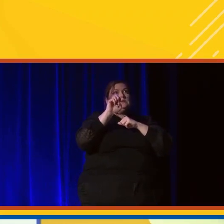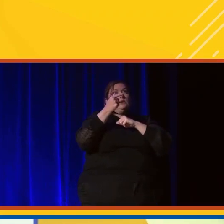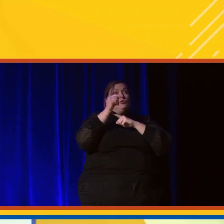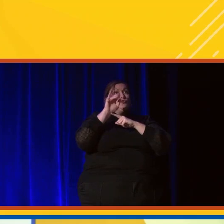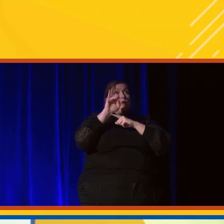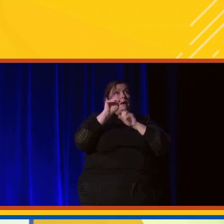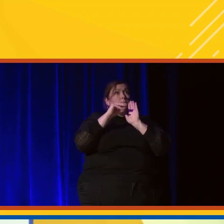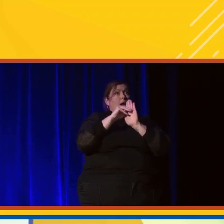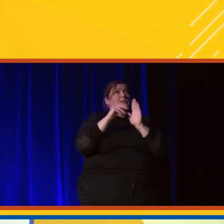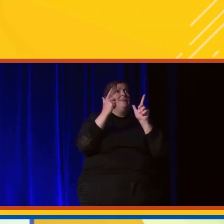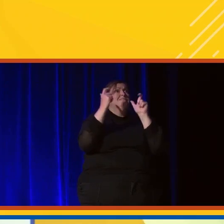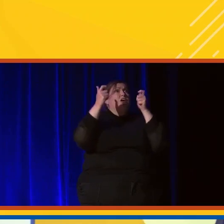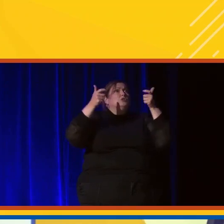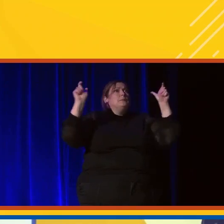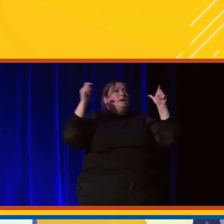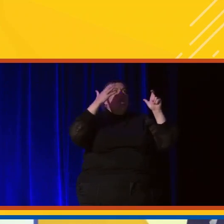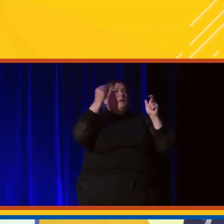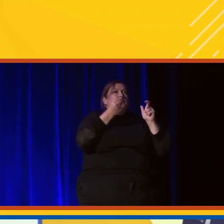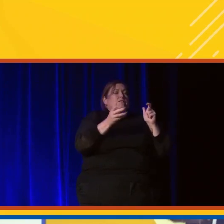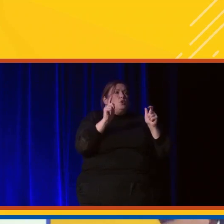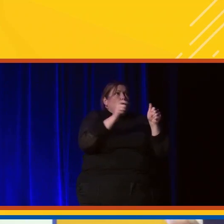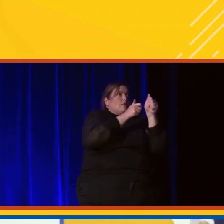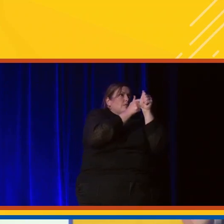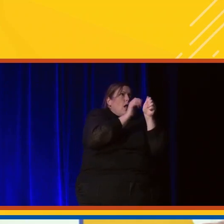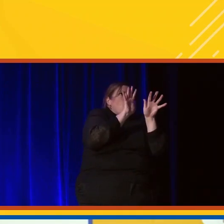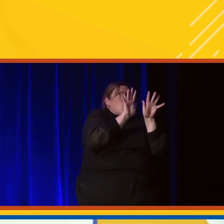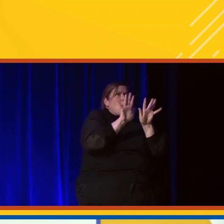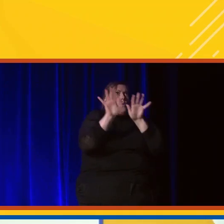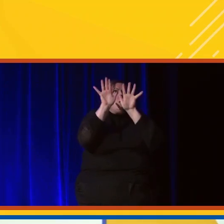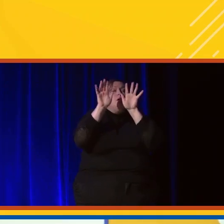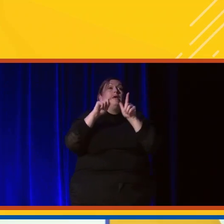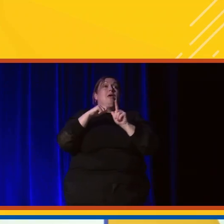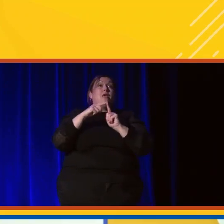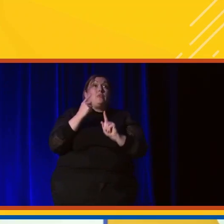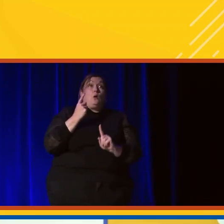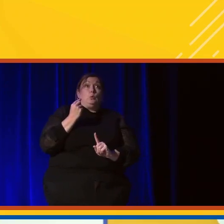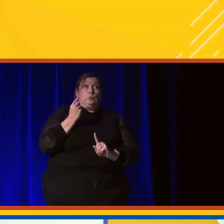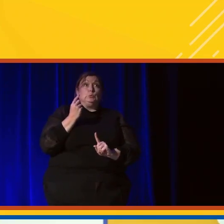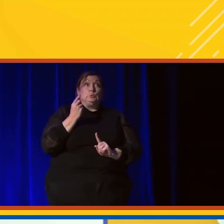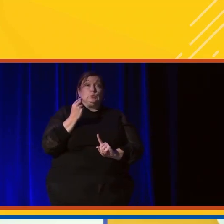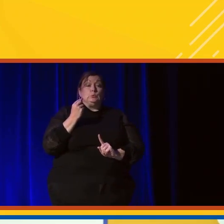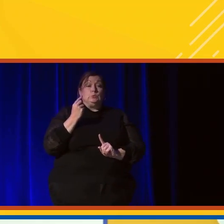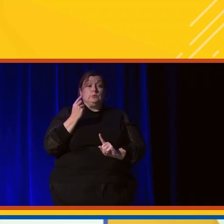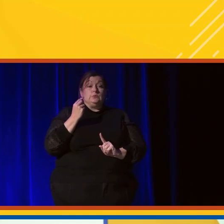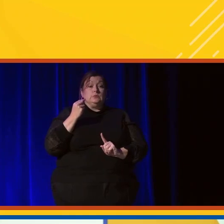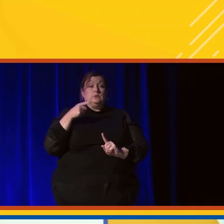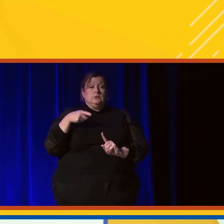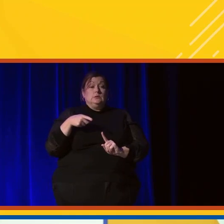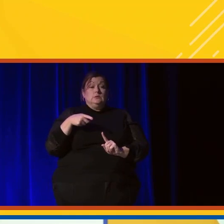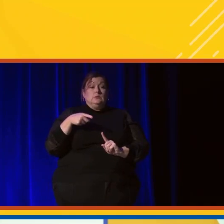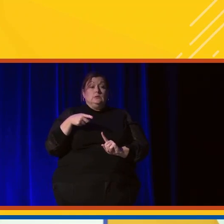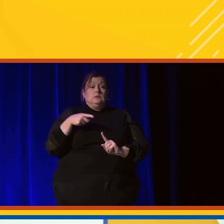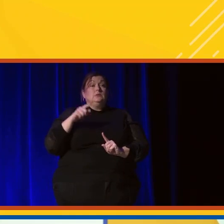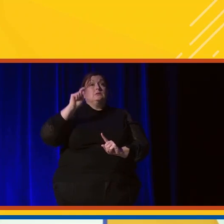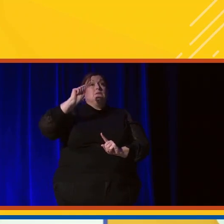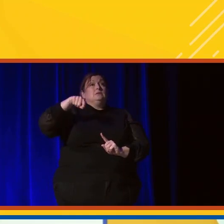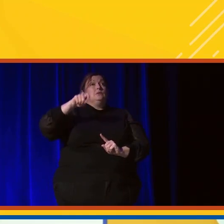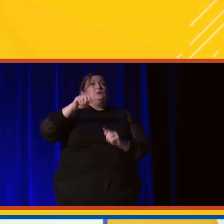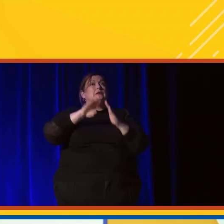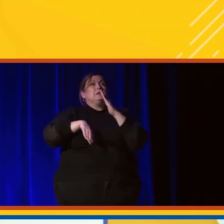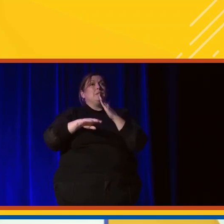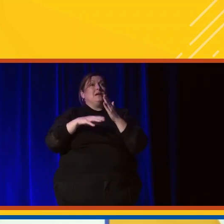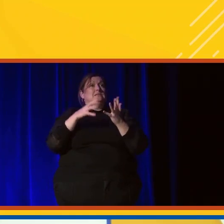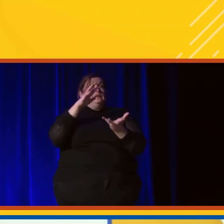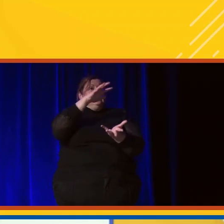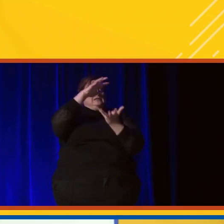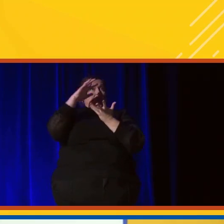it's bigger, because there's fewer things to keep track of. And then what you do is you need to basically take